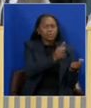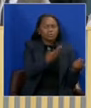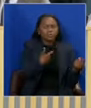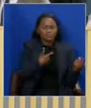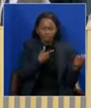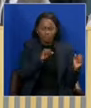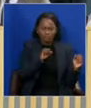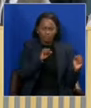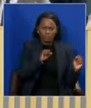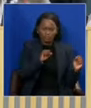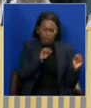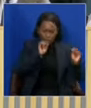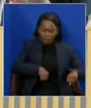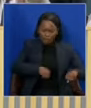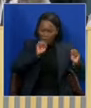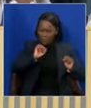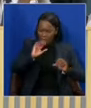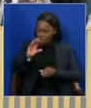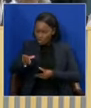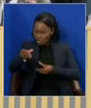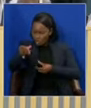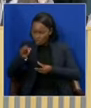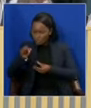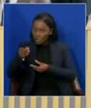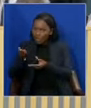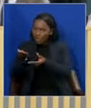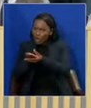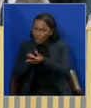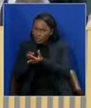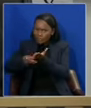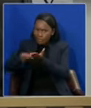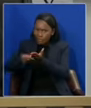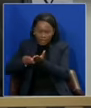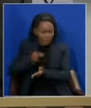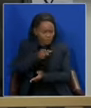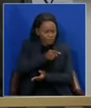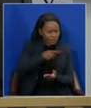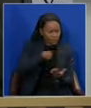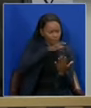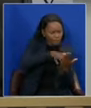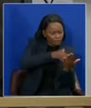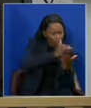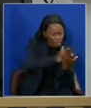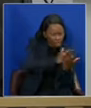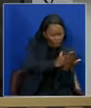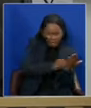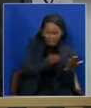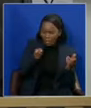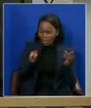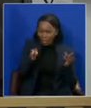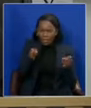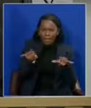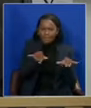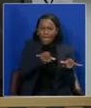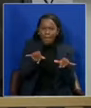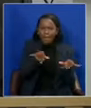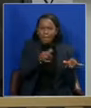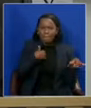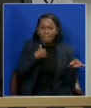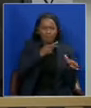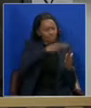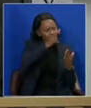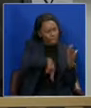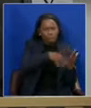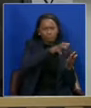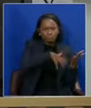captured in the docket is consistent with what is in the documents inside. You have your results, then what do you do with those